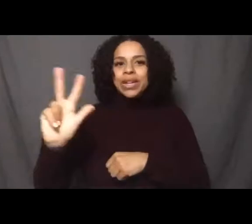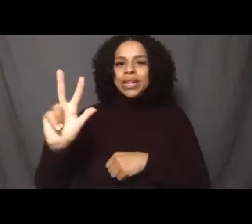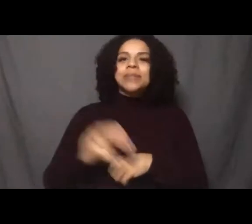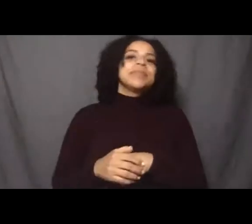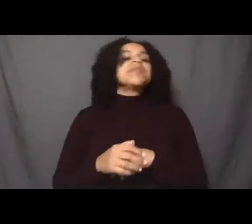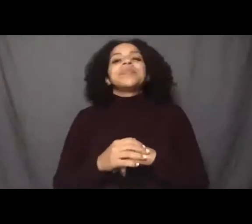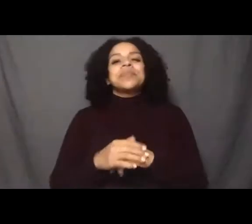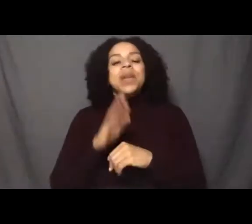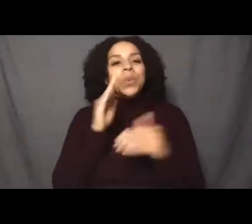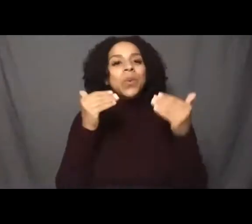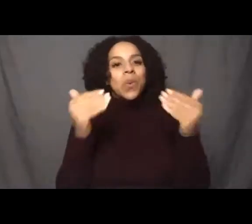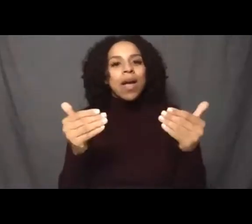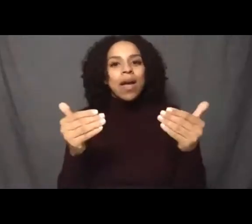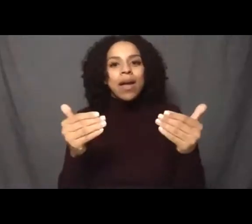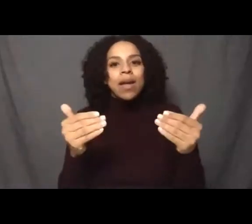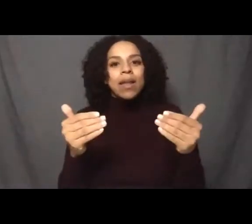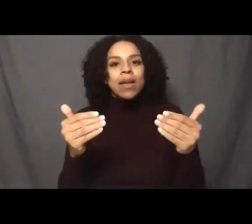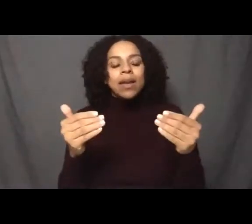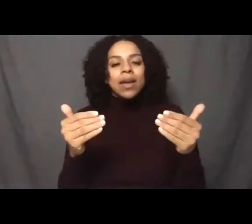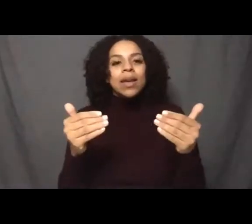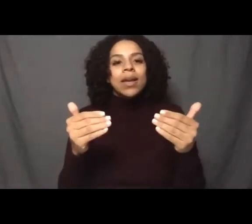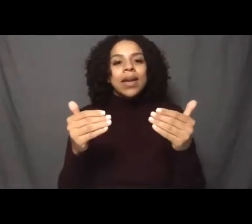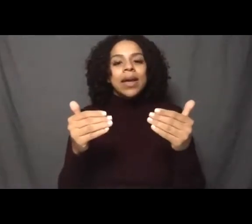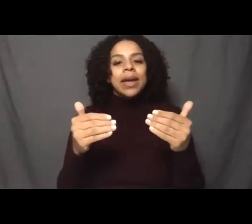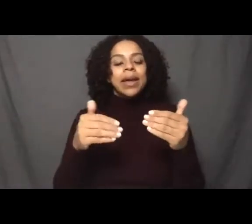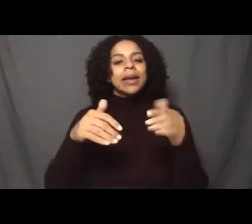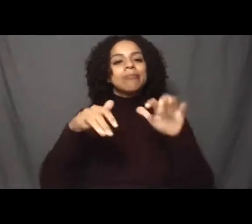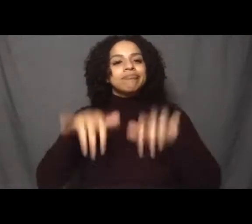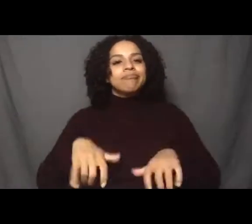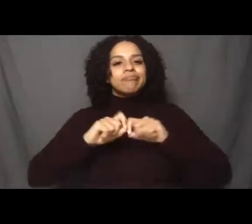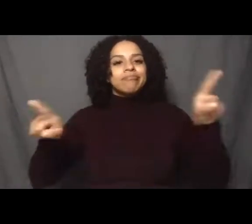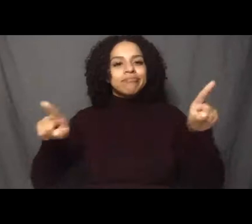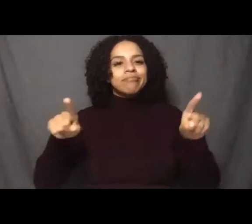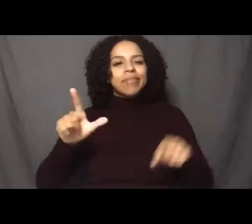ahead and drop our link in the chat.